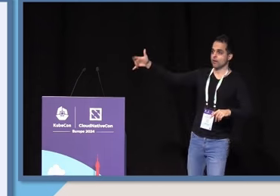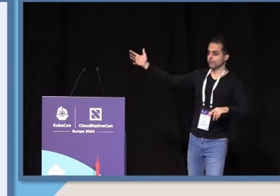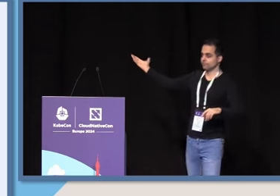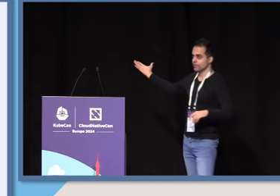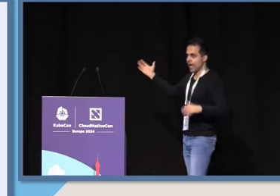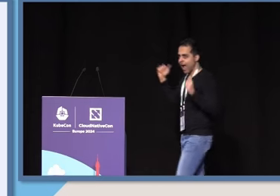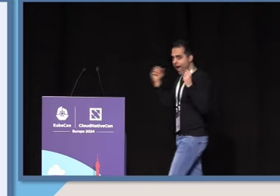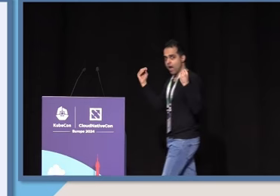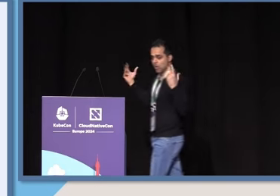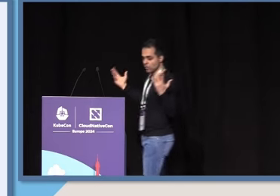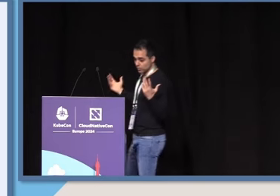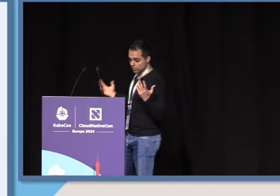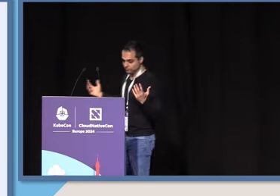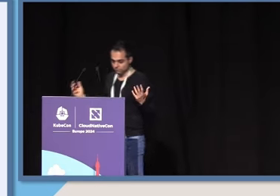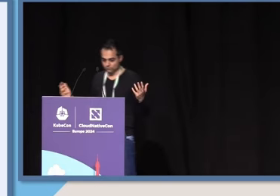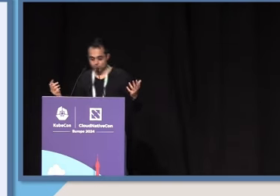What needs to change?